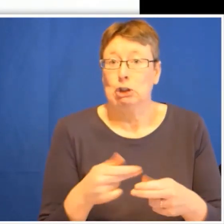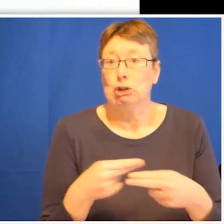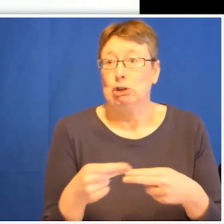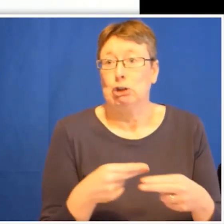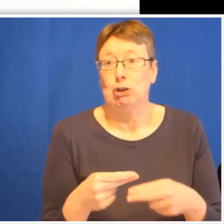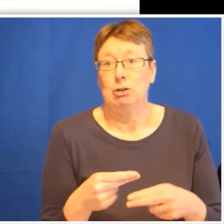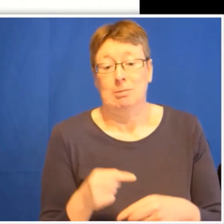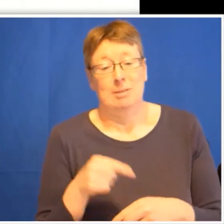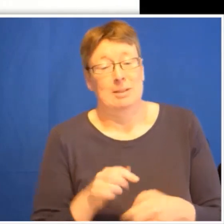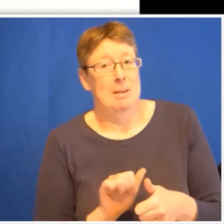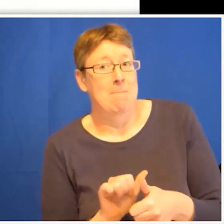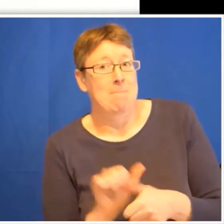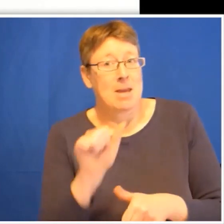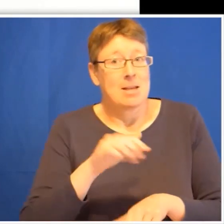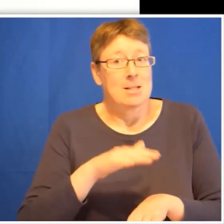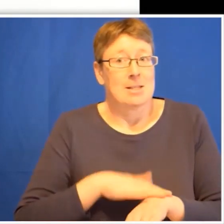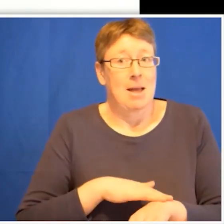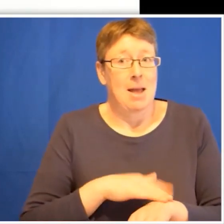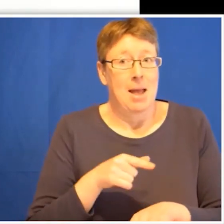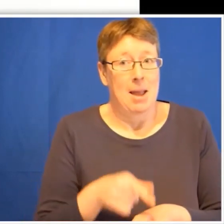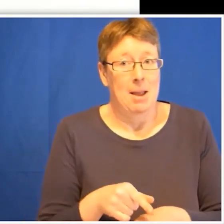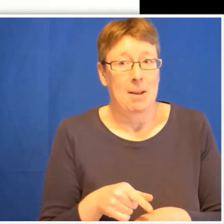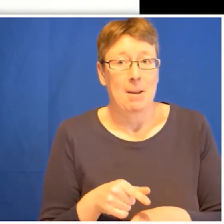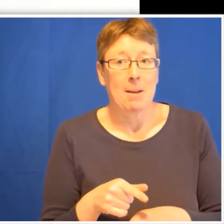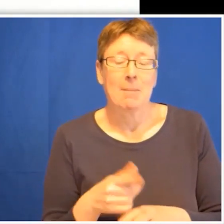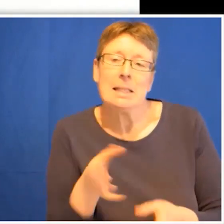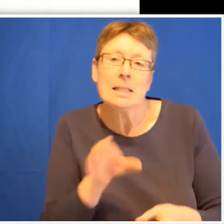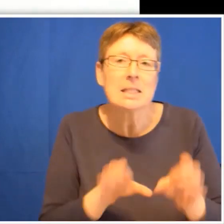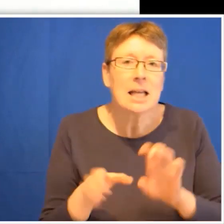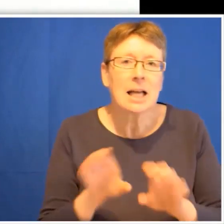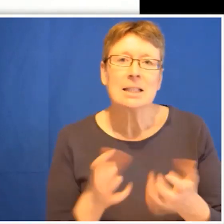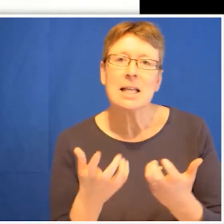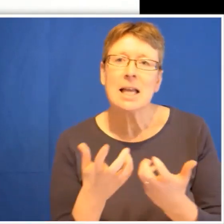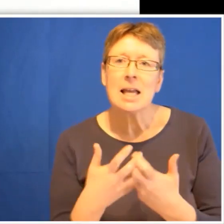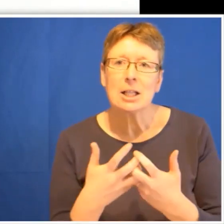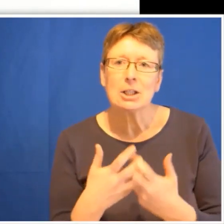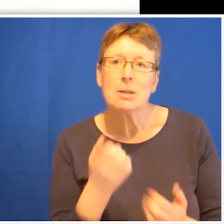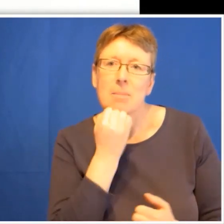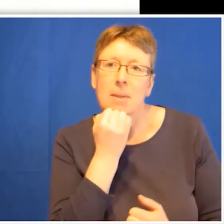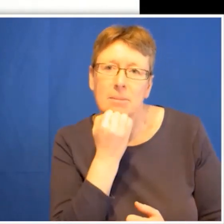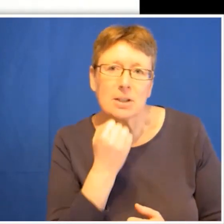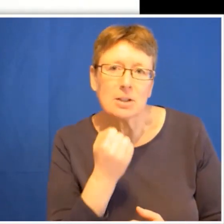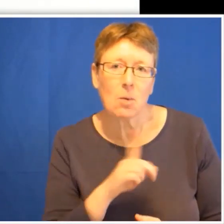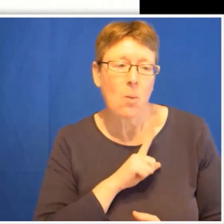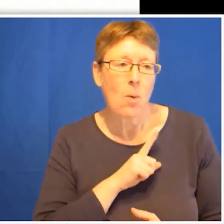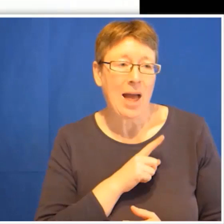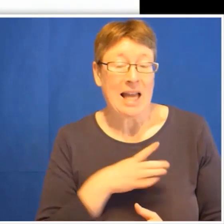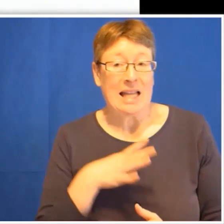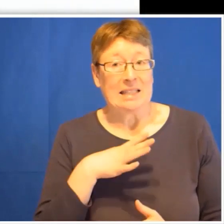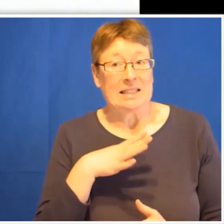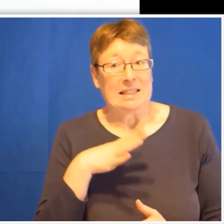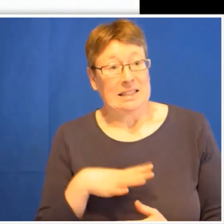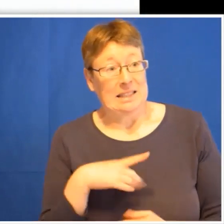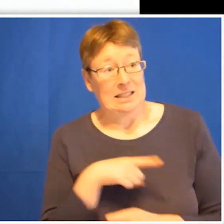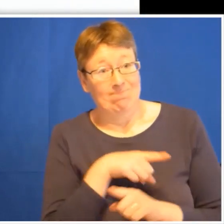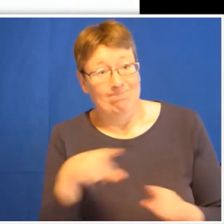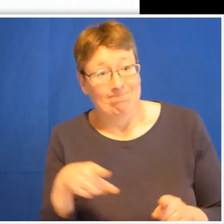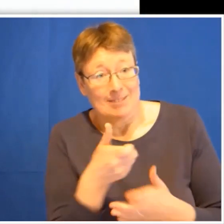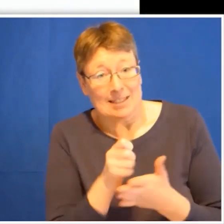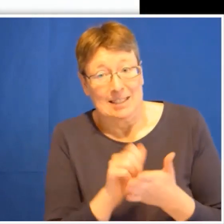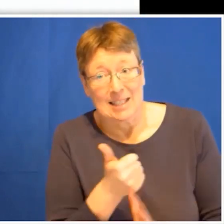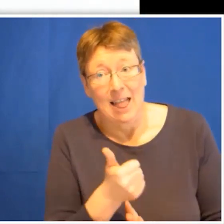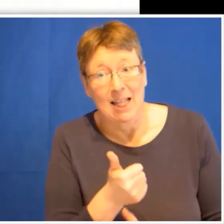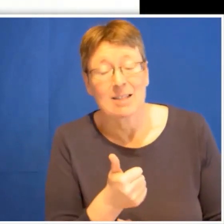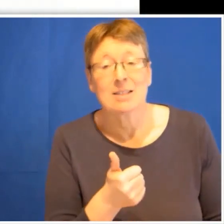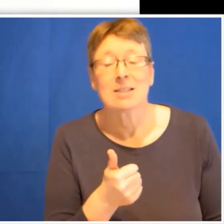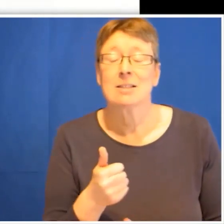And the good news is that there's never been a better time to be a scientist, an engineer, a mathematician, because your skills are sorely needed.